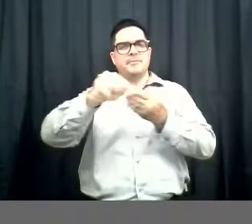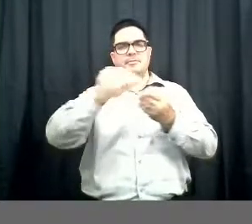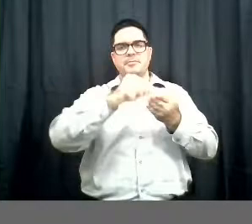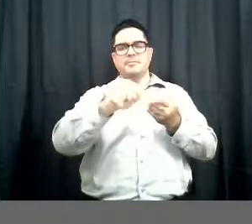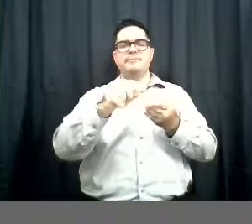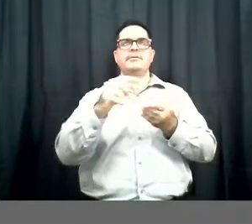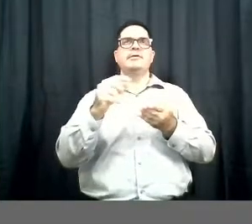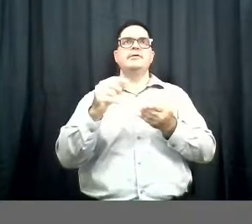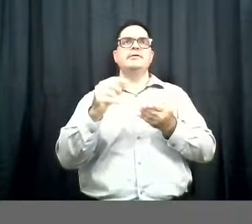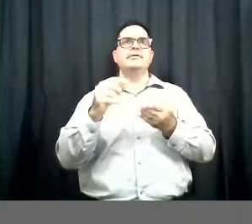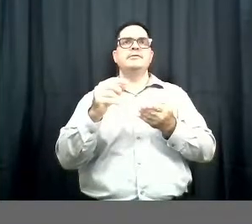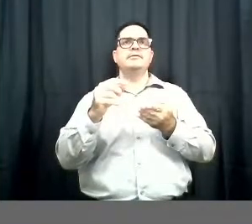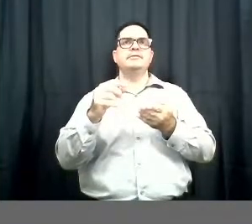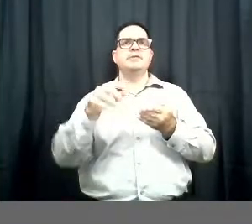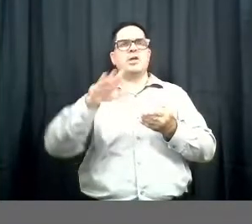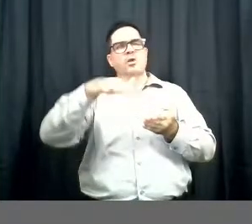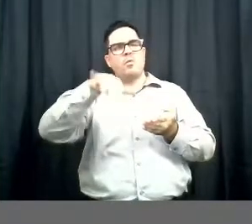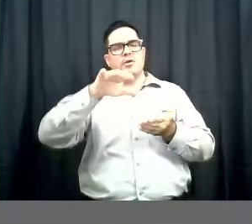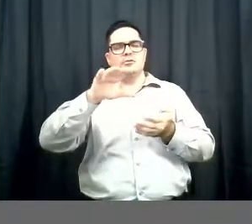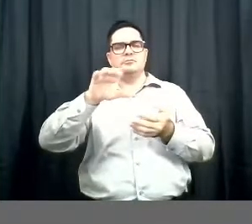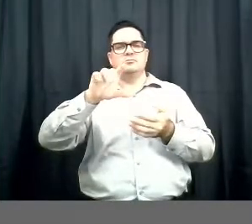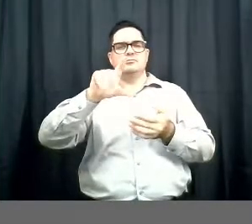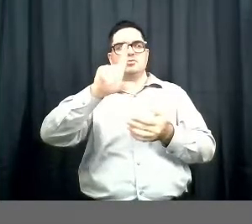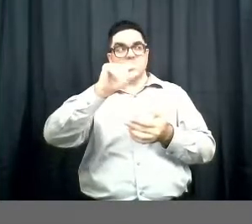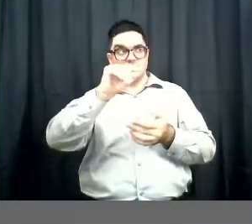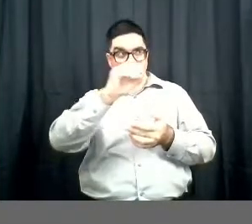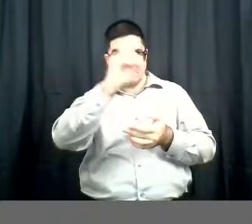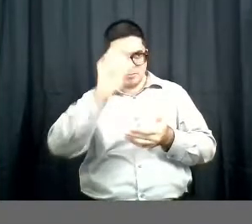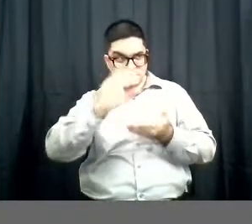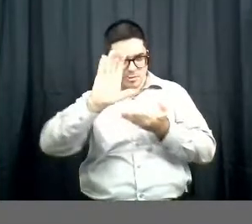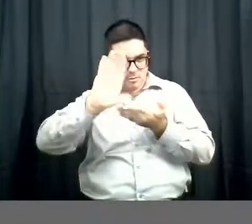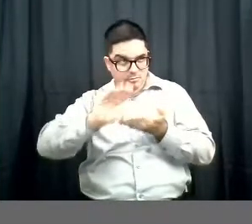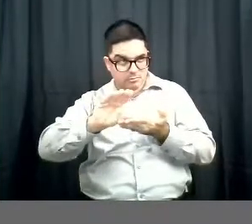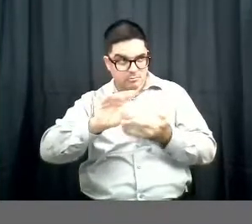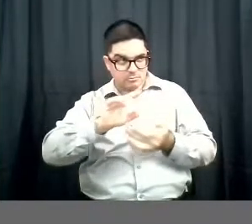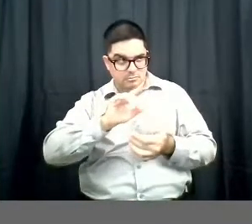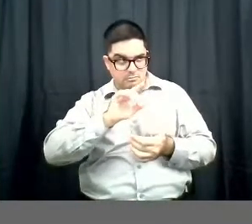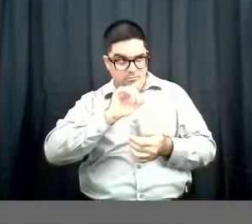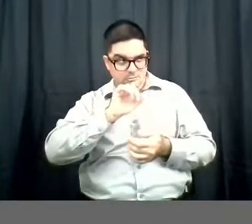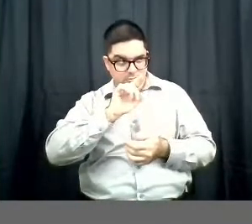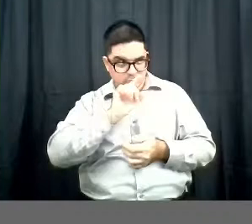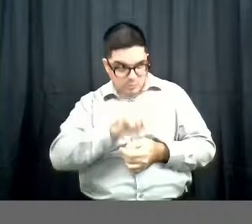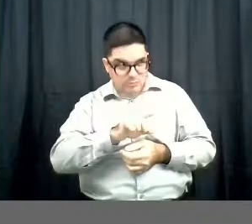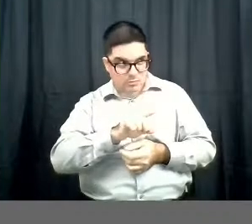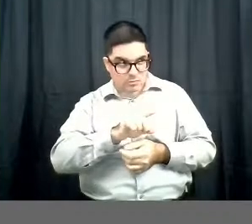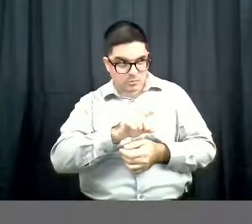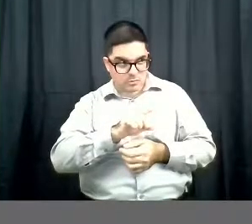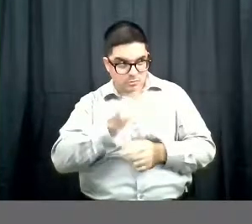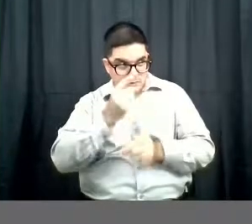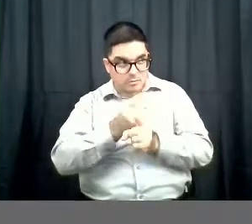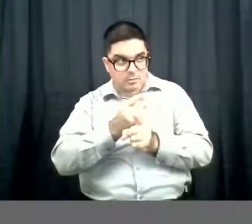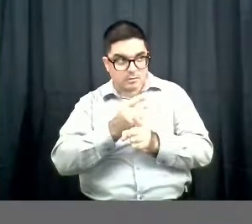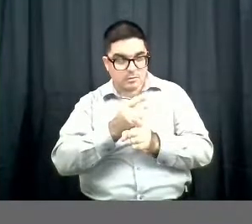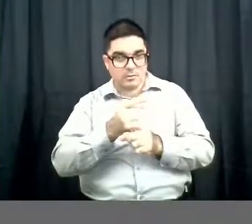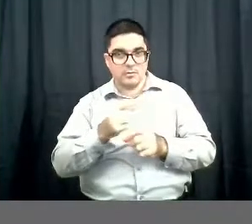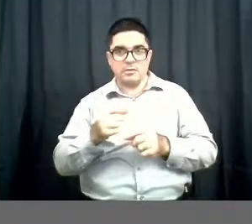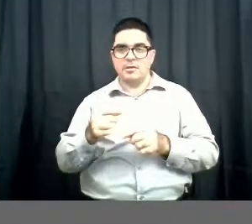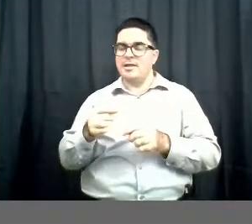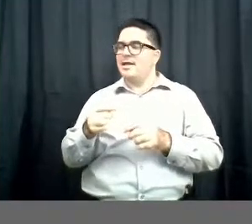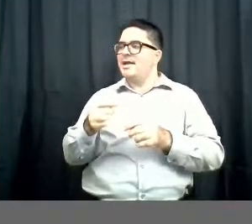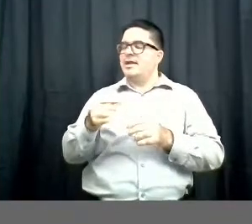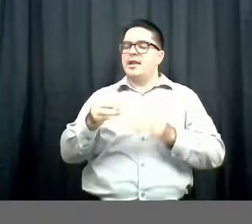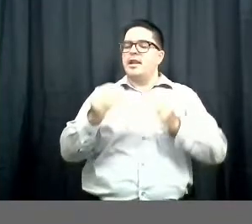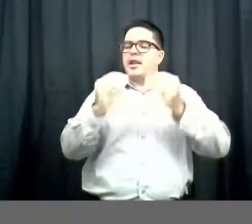somewhere north of 20%, if I recall. Am I generally in the ballpark on those? I don't have the exact numbers, but generally